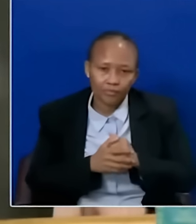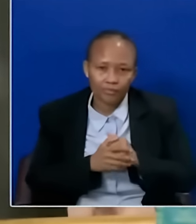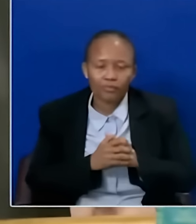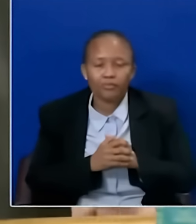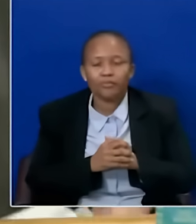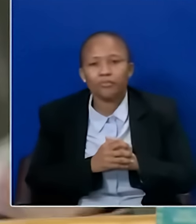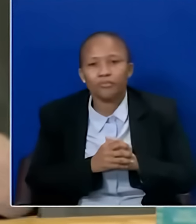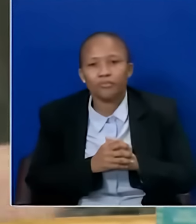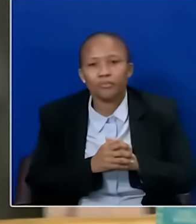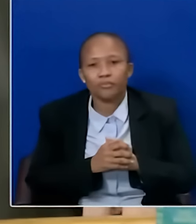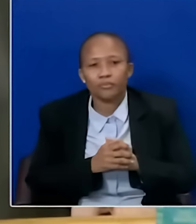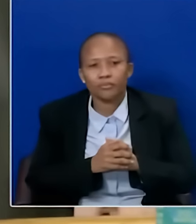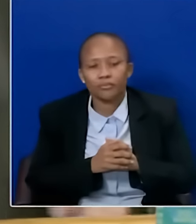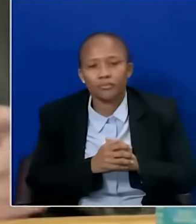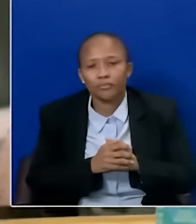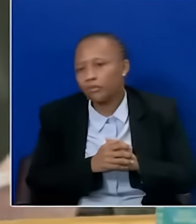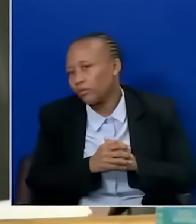Can I just